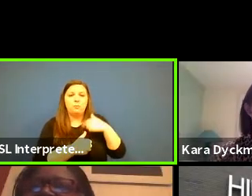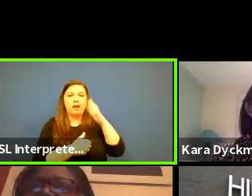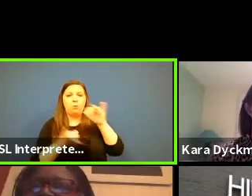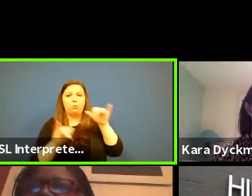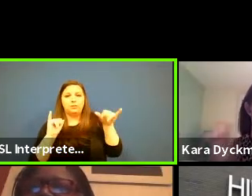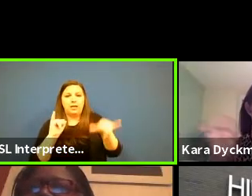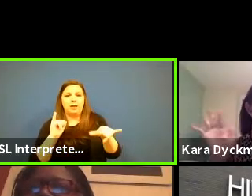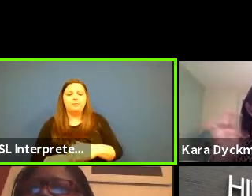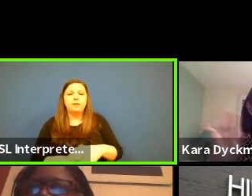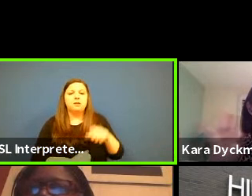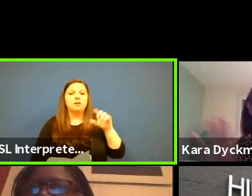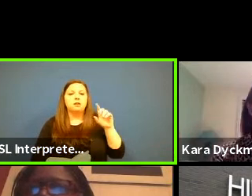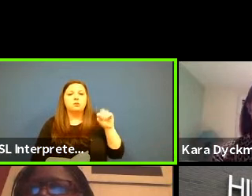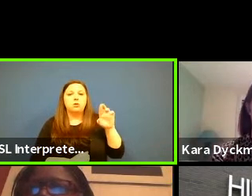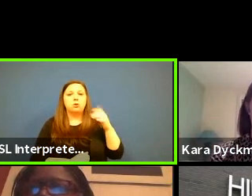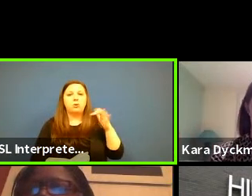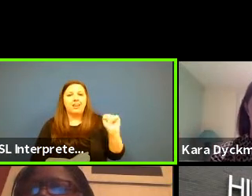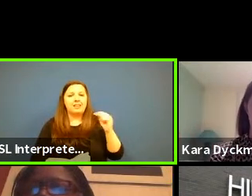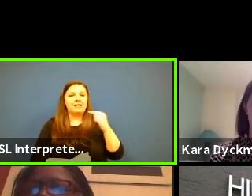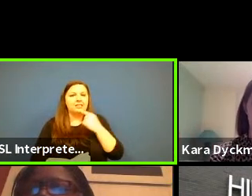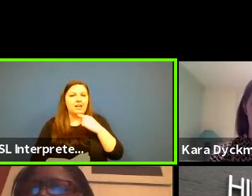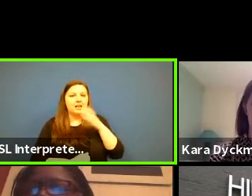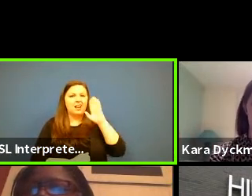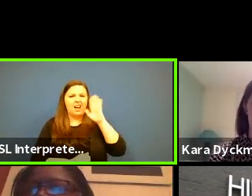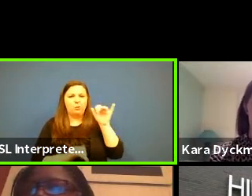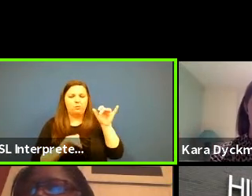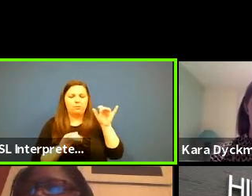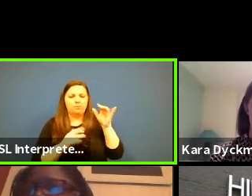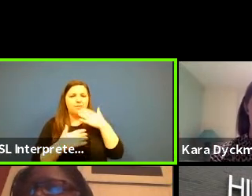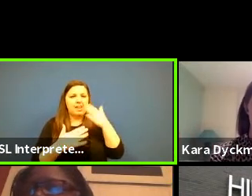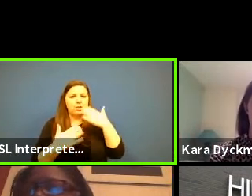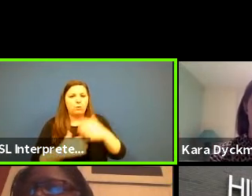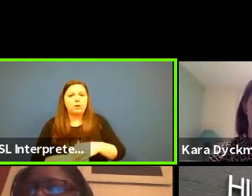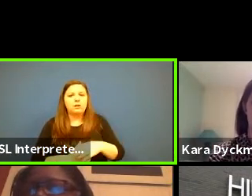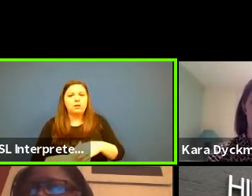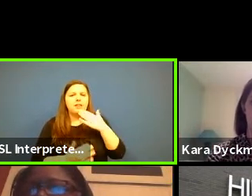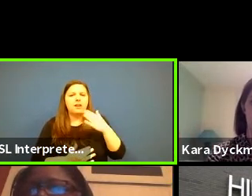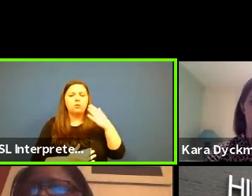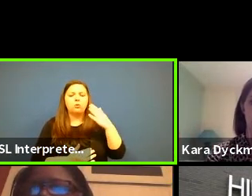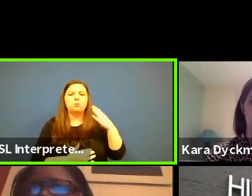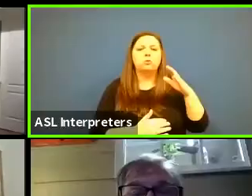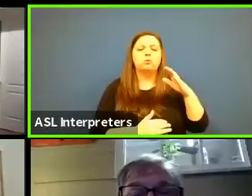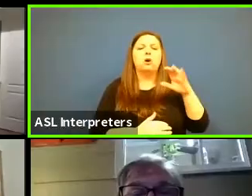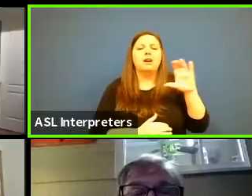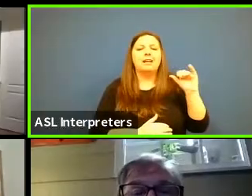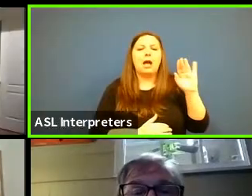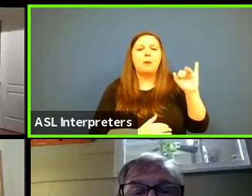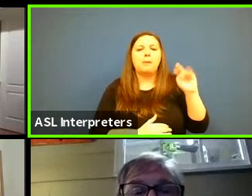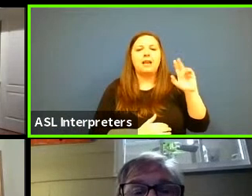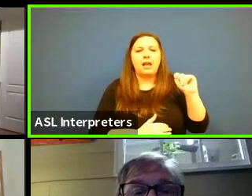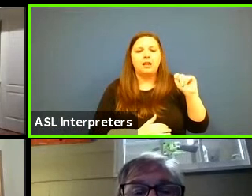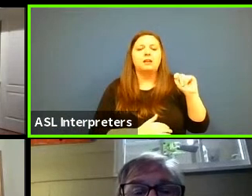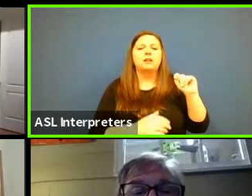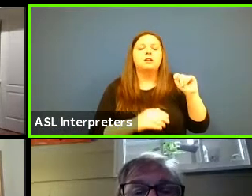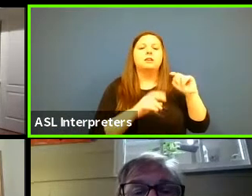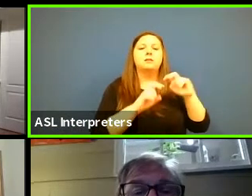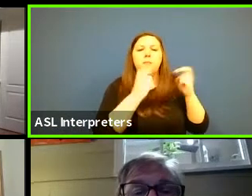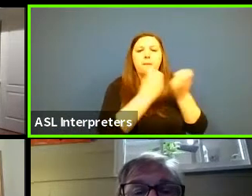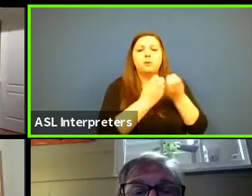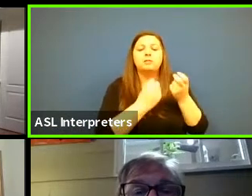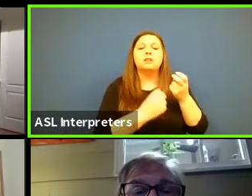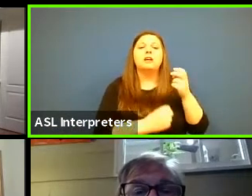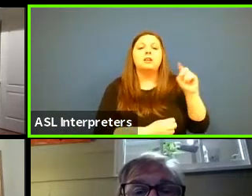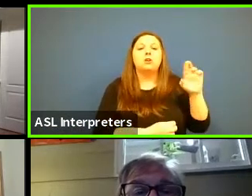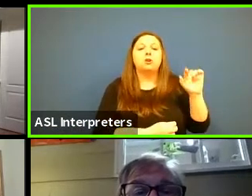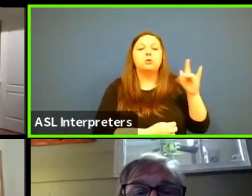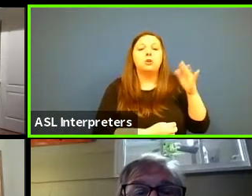you all. Thank you to the cabinet members as well. And thank you, Dr. Thomas. And I do want to reiterate, I know I've said this